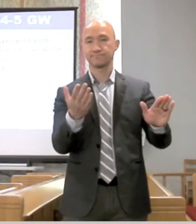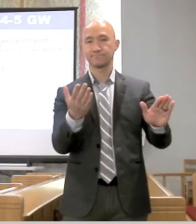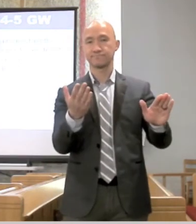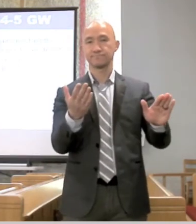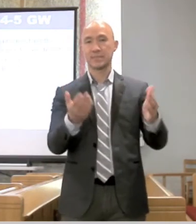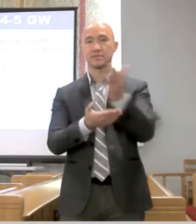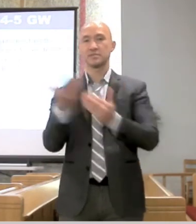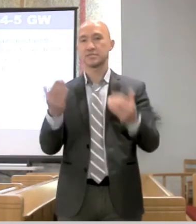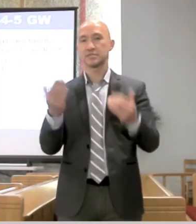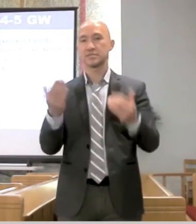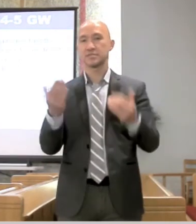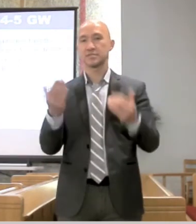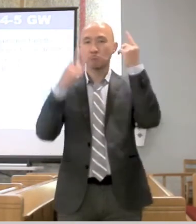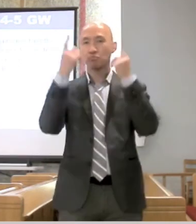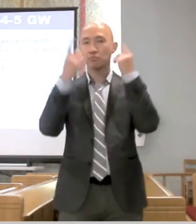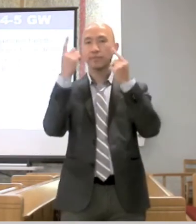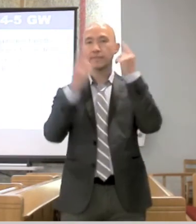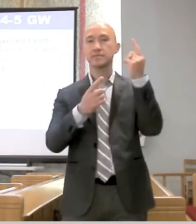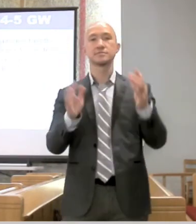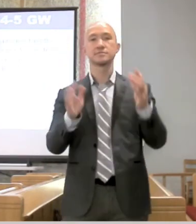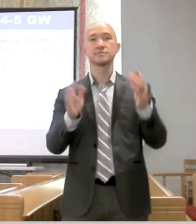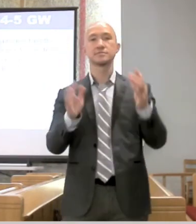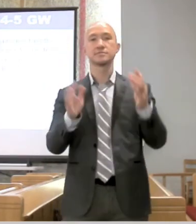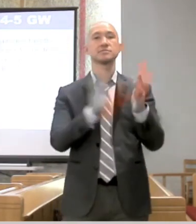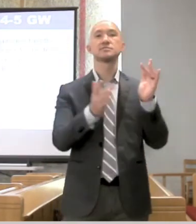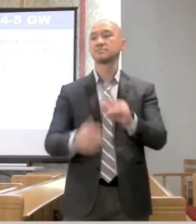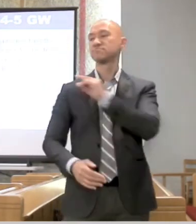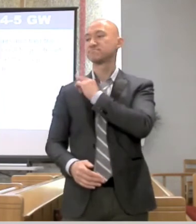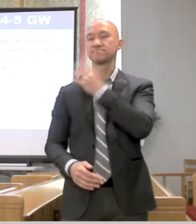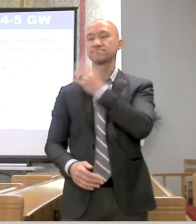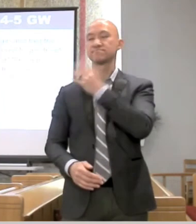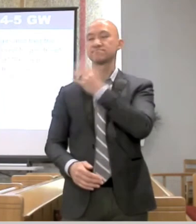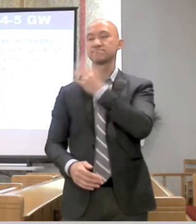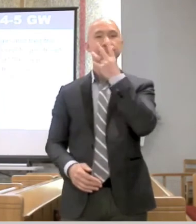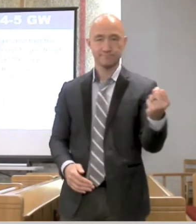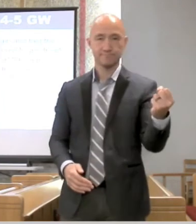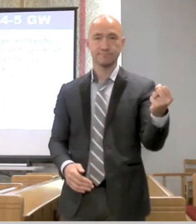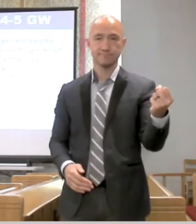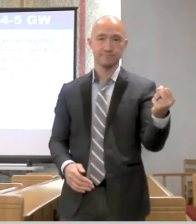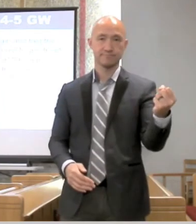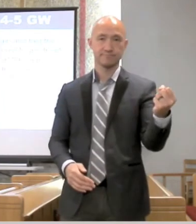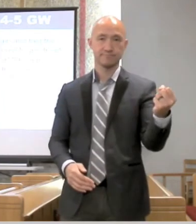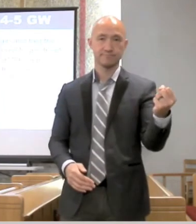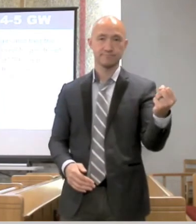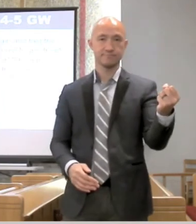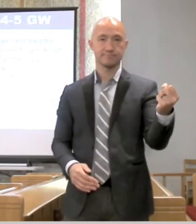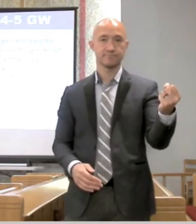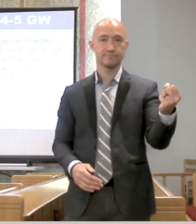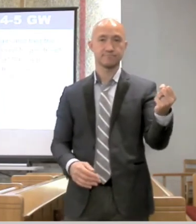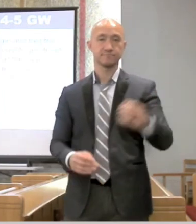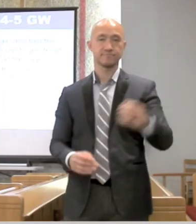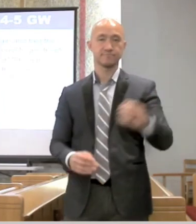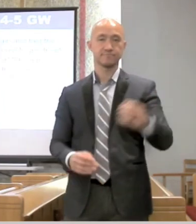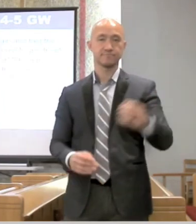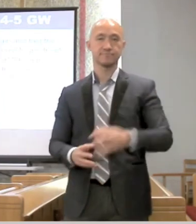blasphemer. That same man was looked upon by the disciples as the Son of